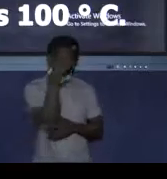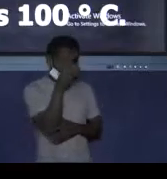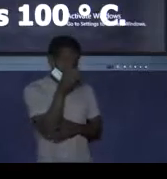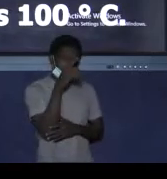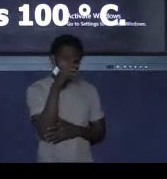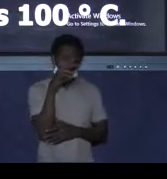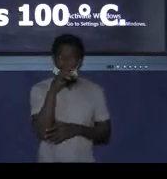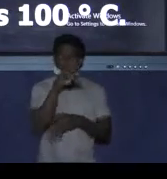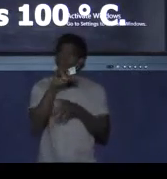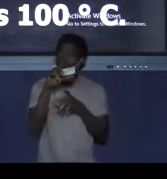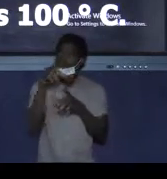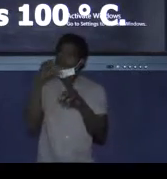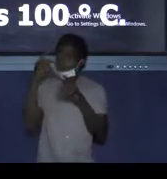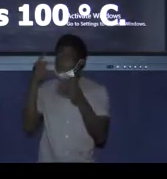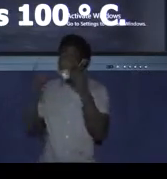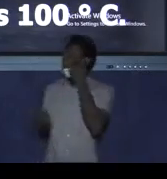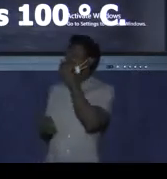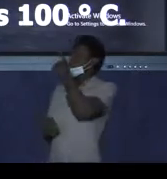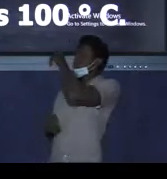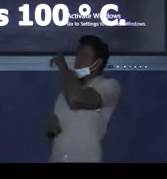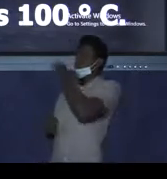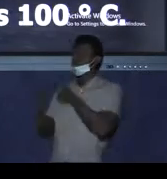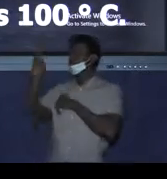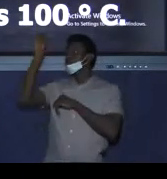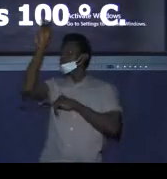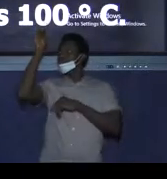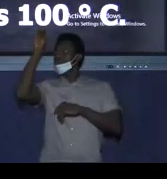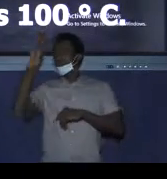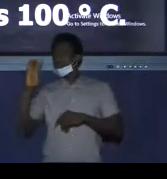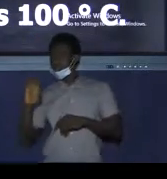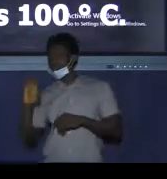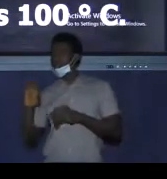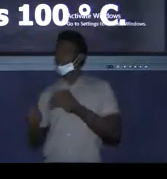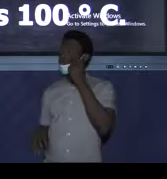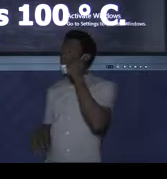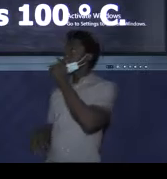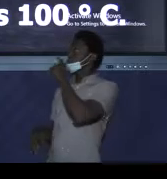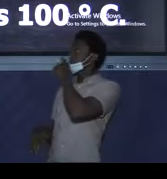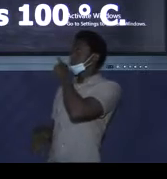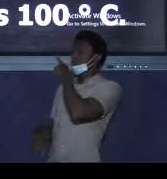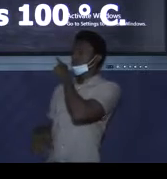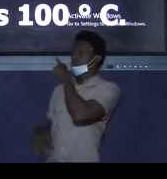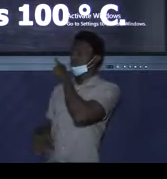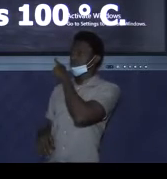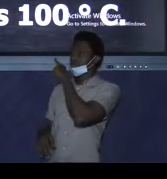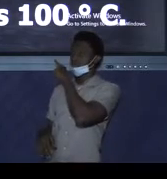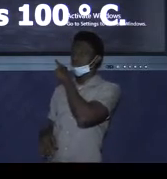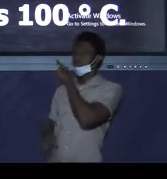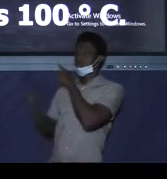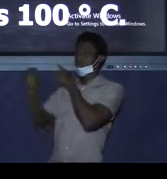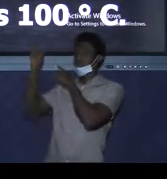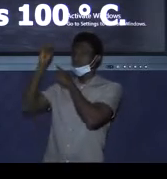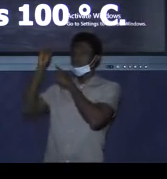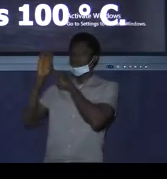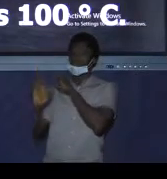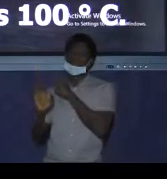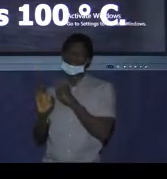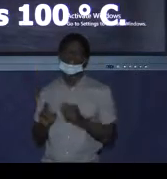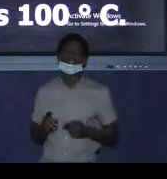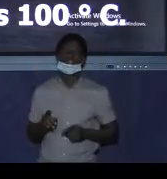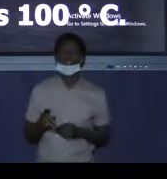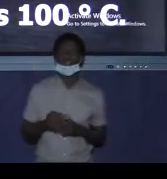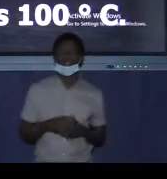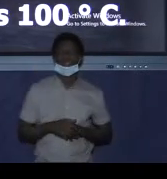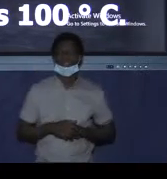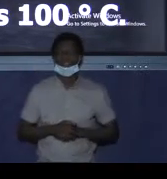centigrade, and look at the symbol. When you see it like this, let's look at the body here. This is talking about Celsius,